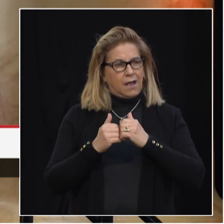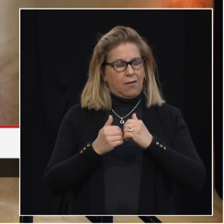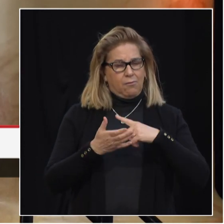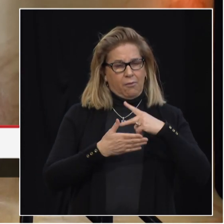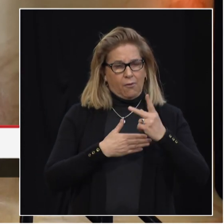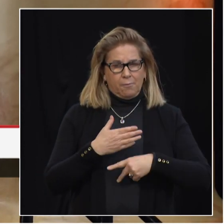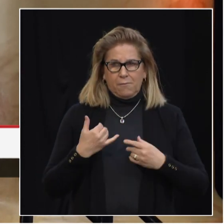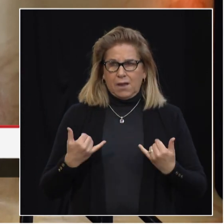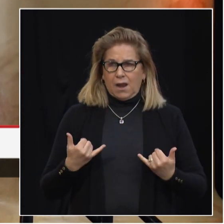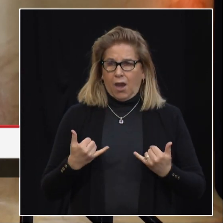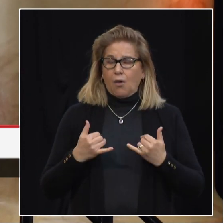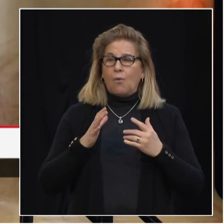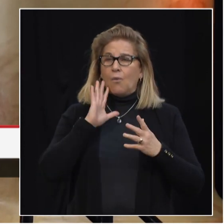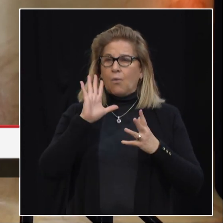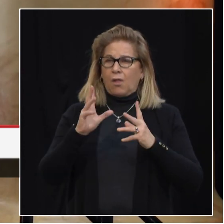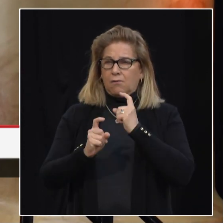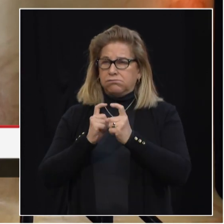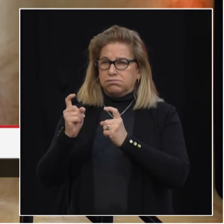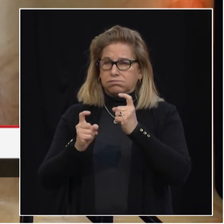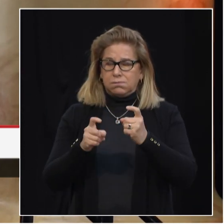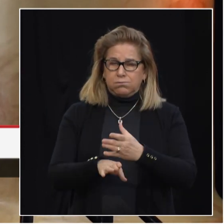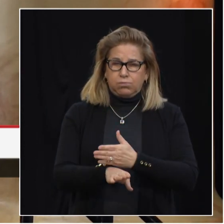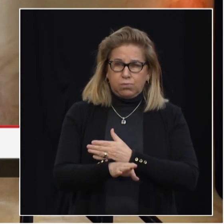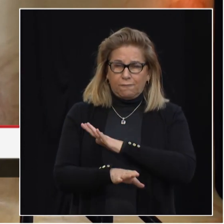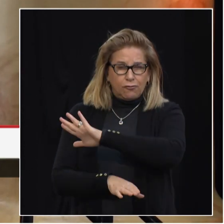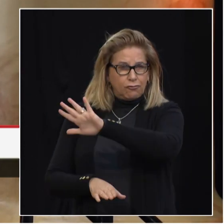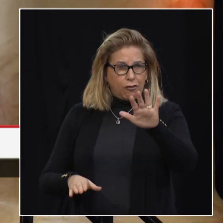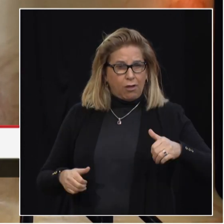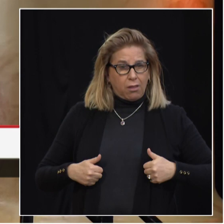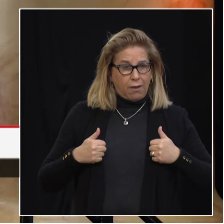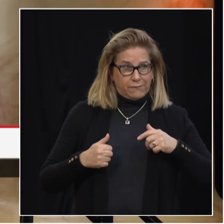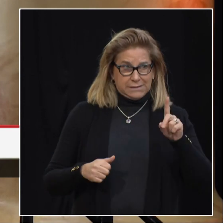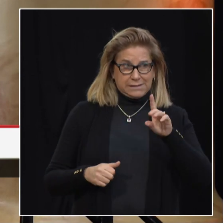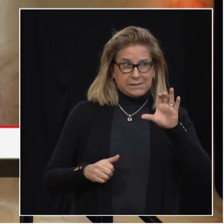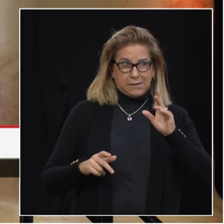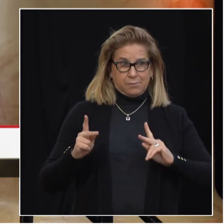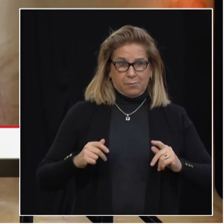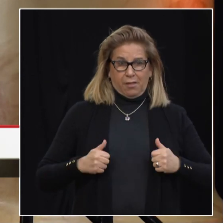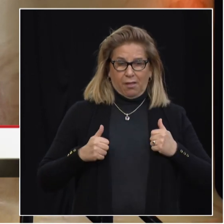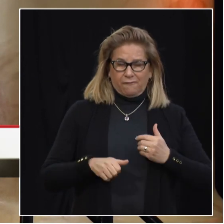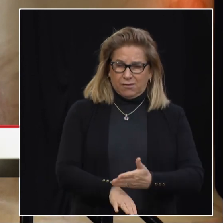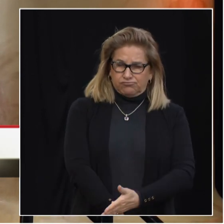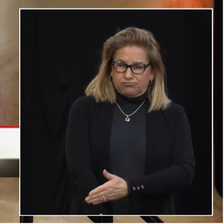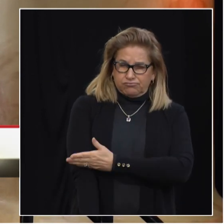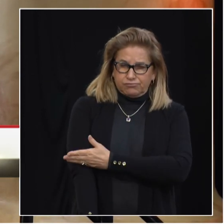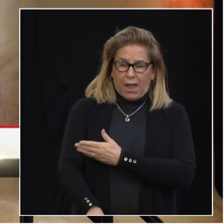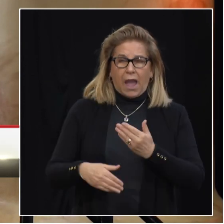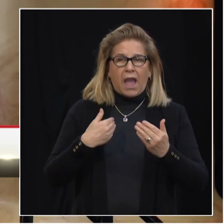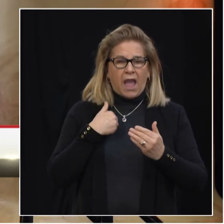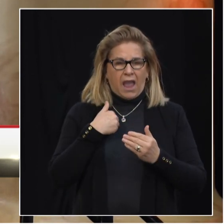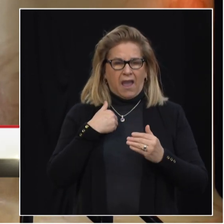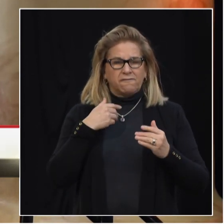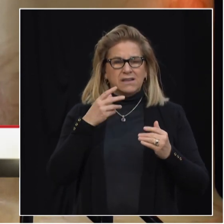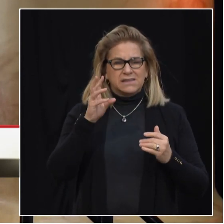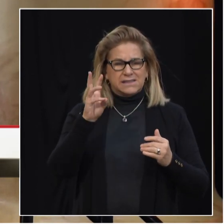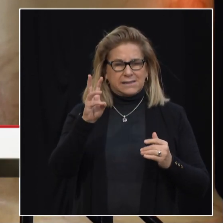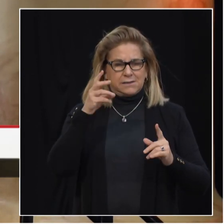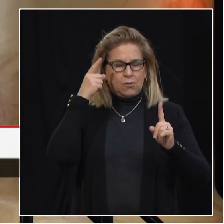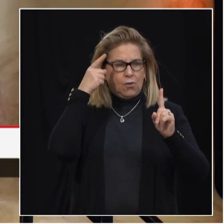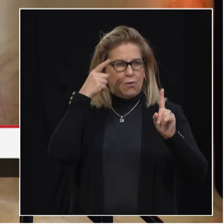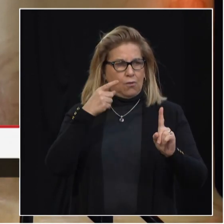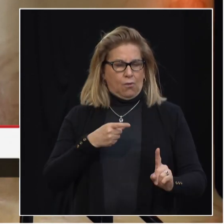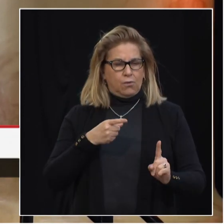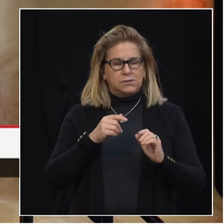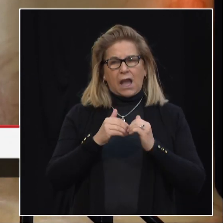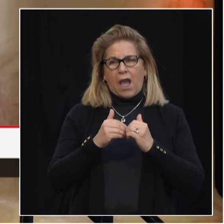better. We have some particular goals that have been outlined in our DC Comeback Plan that we're going to go over through the